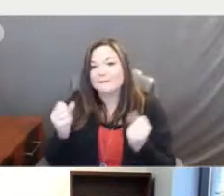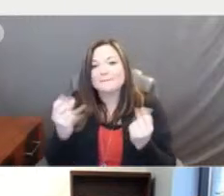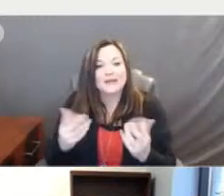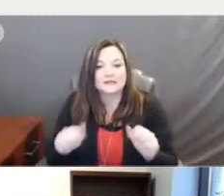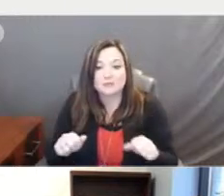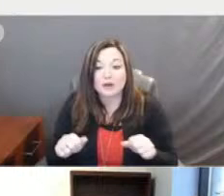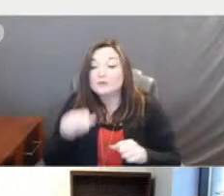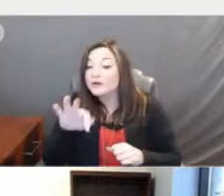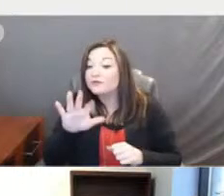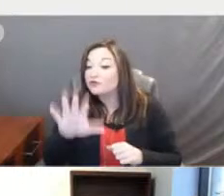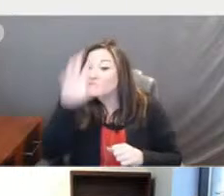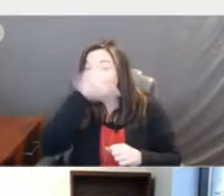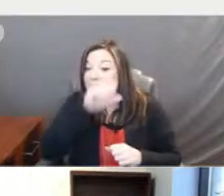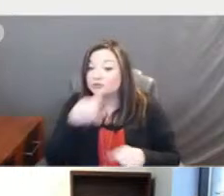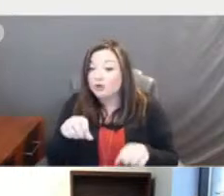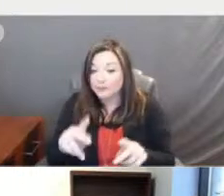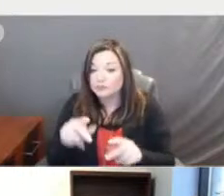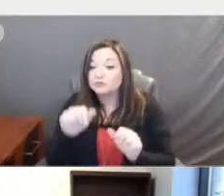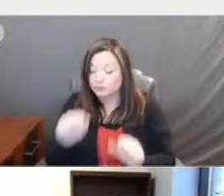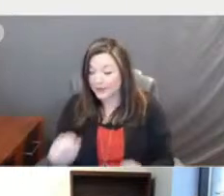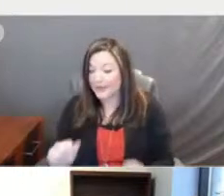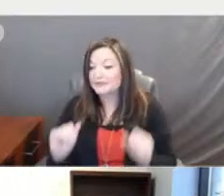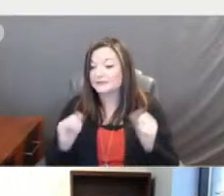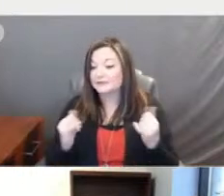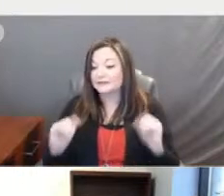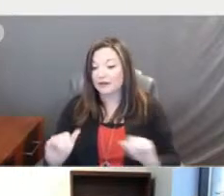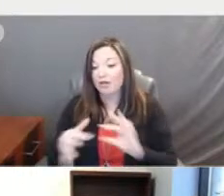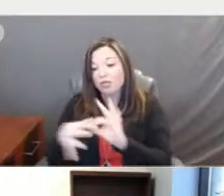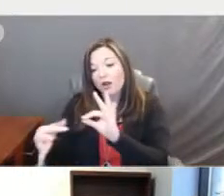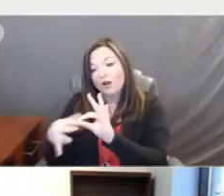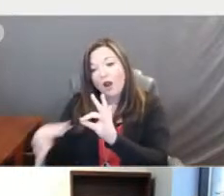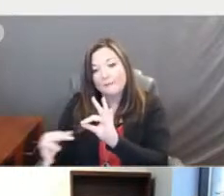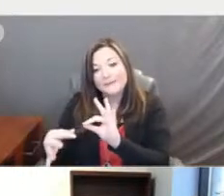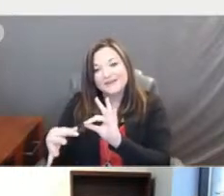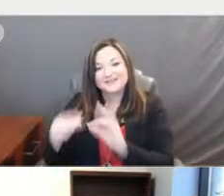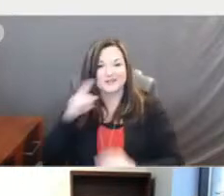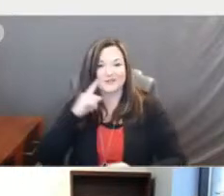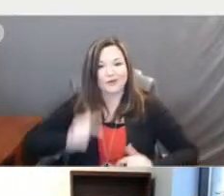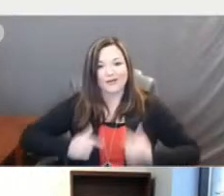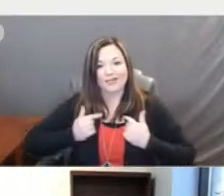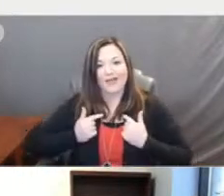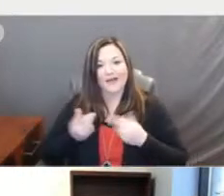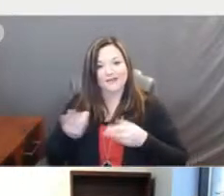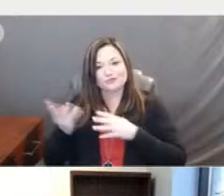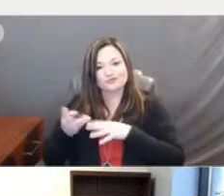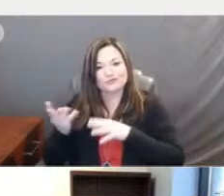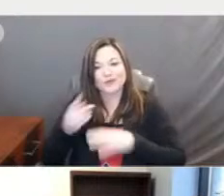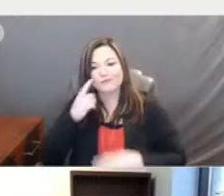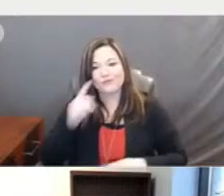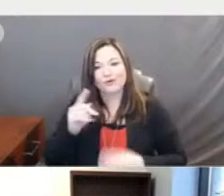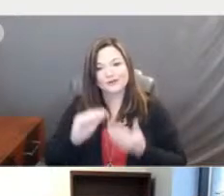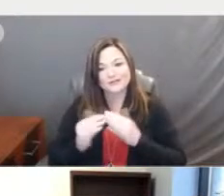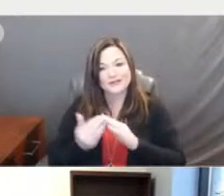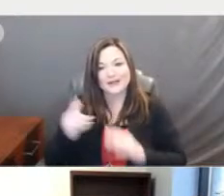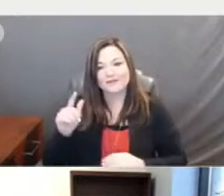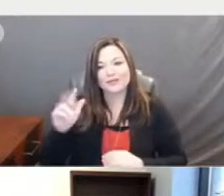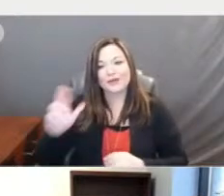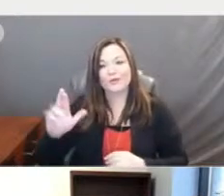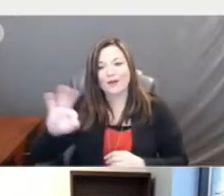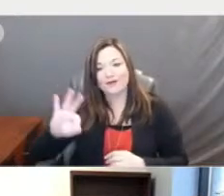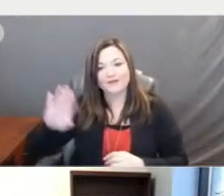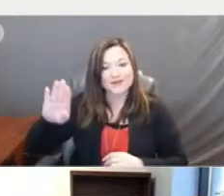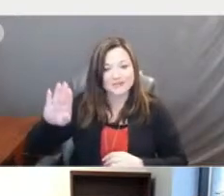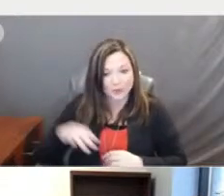to submit a question, you can do so in the comments section of the live stream of the City of Little Rock's Facebook